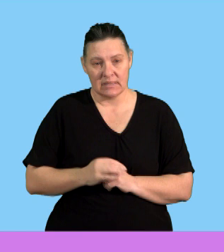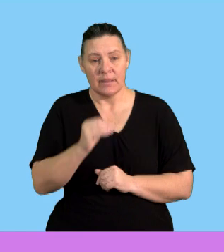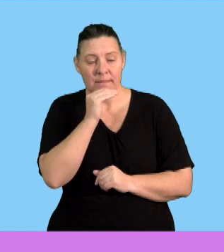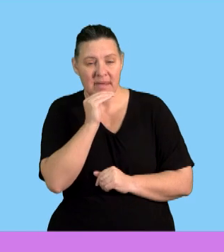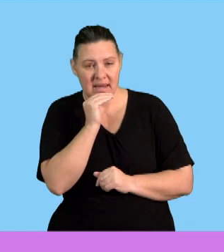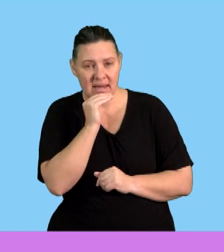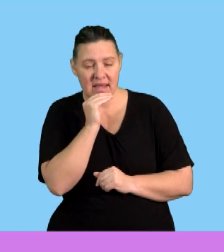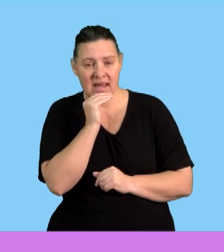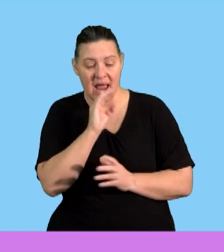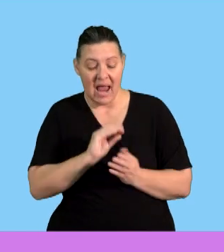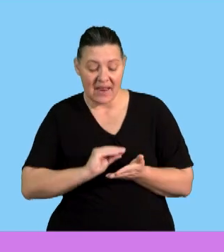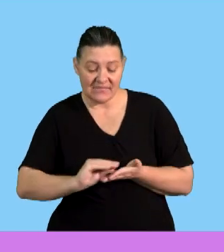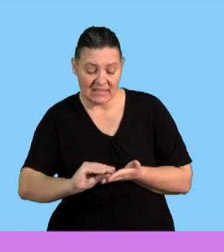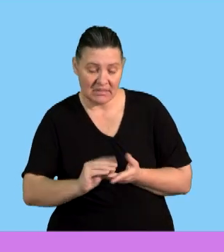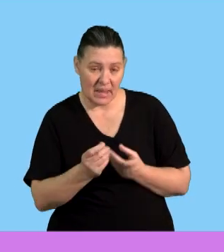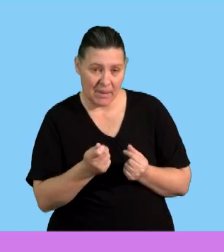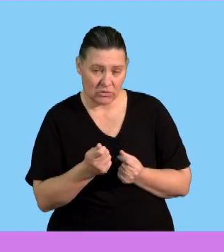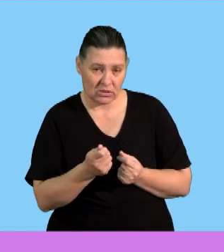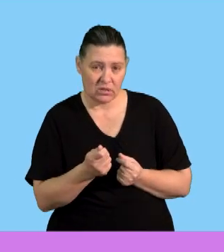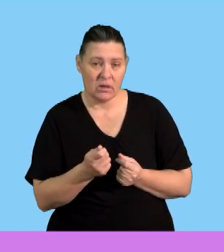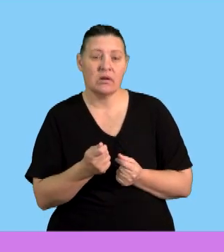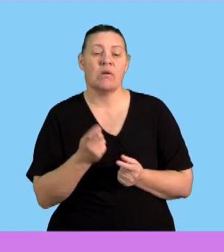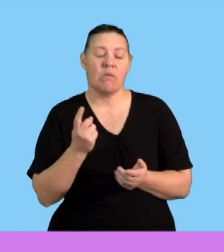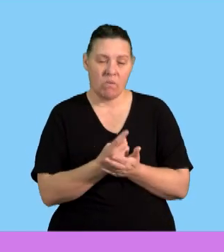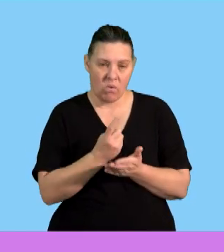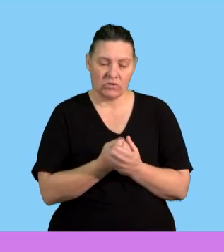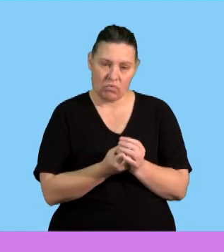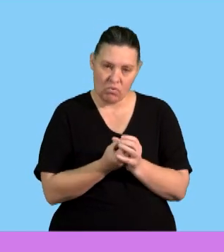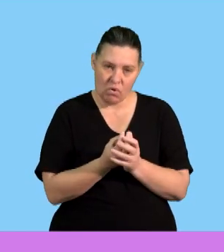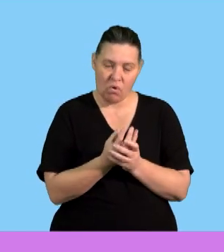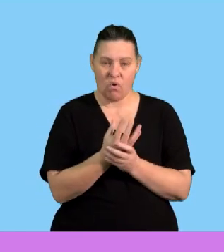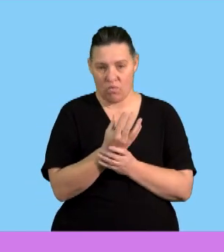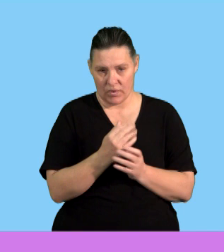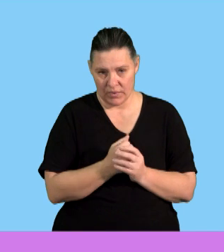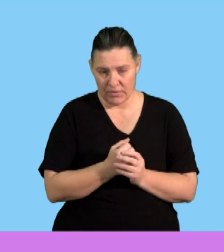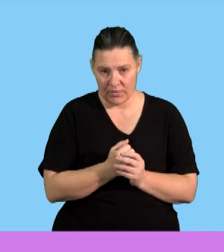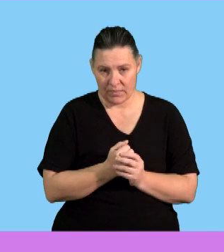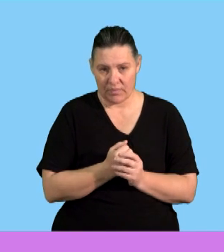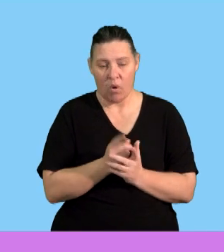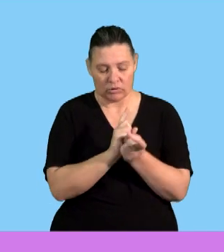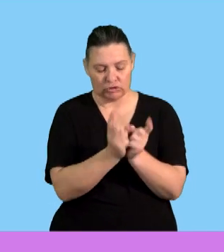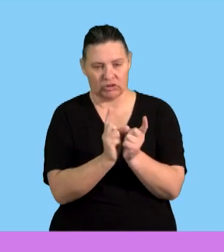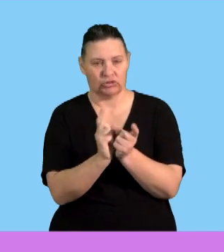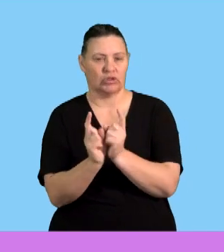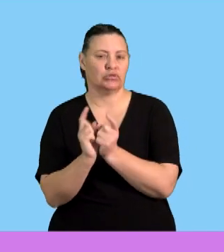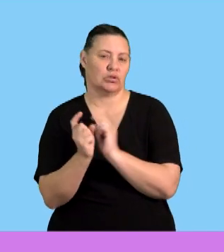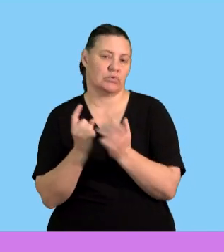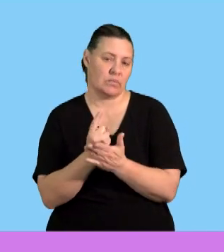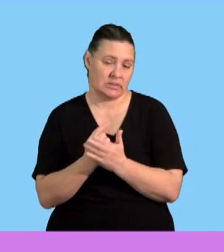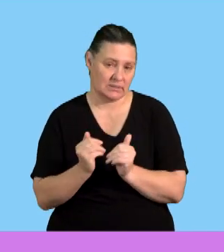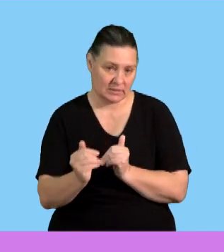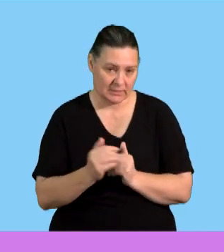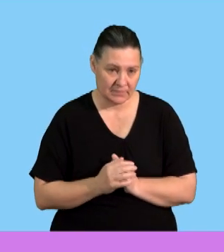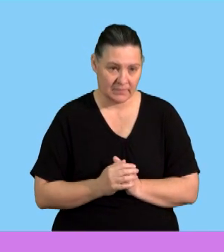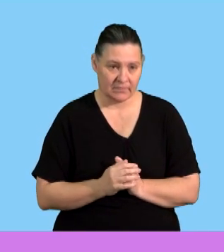This means that the investment amount is constantly growing or constantly changing.